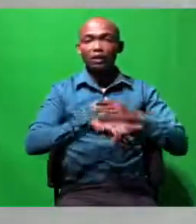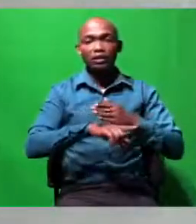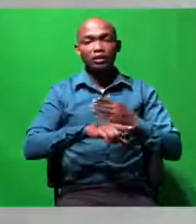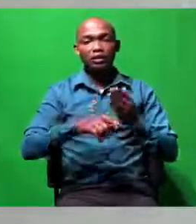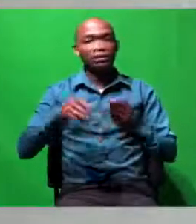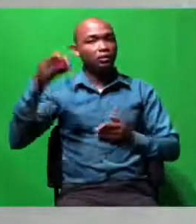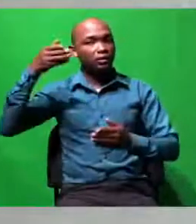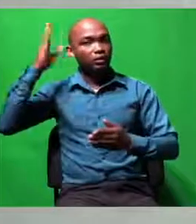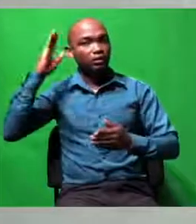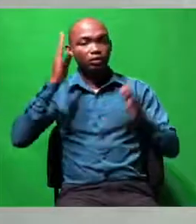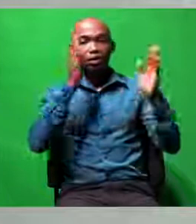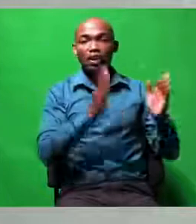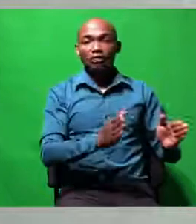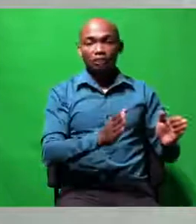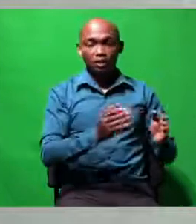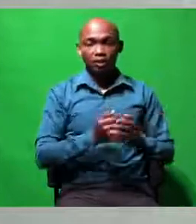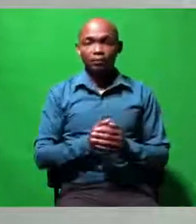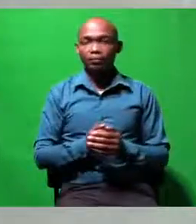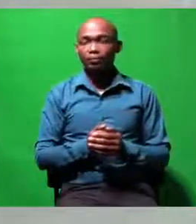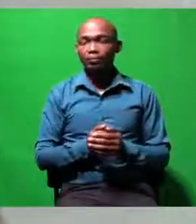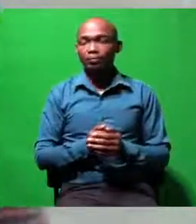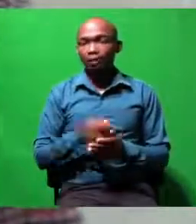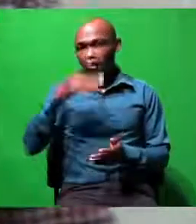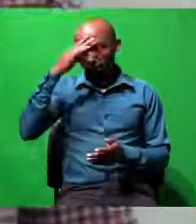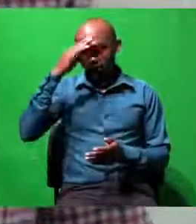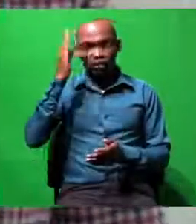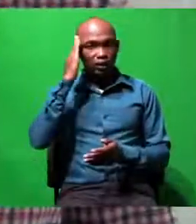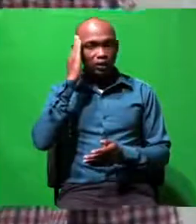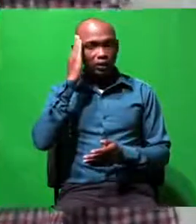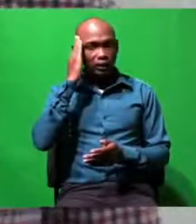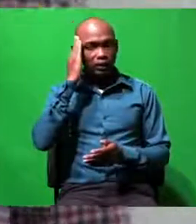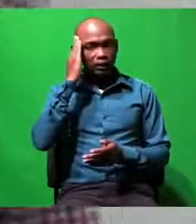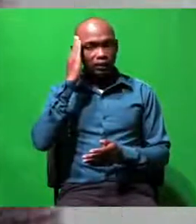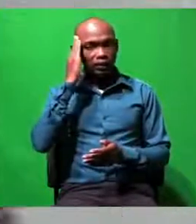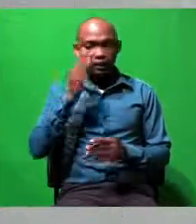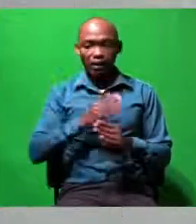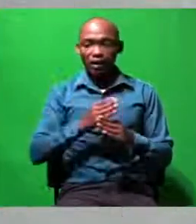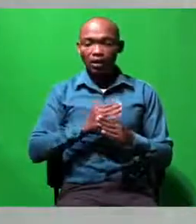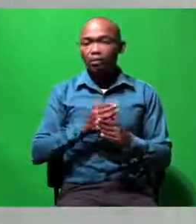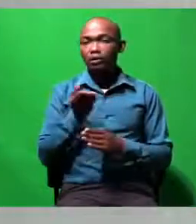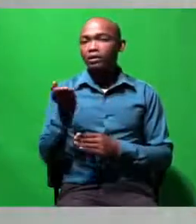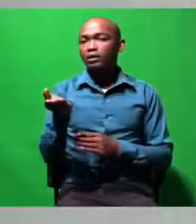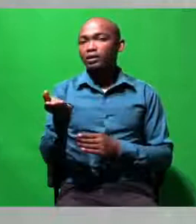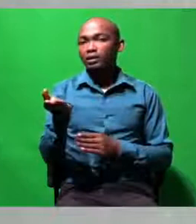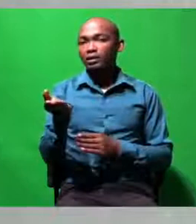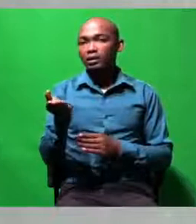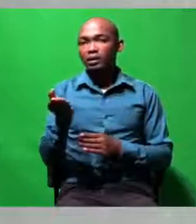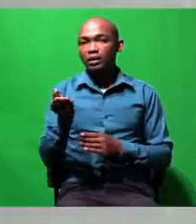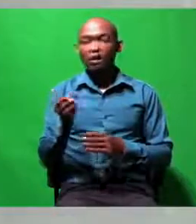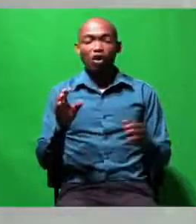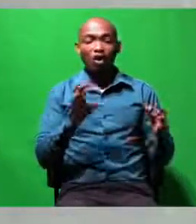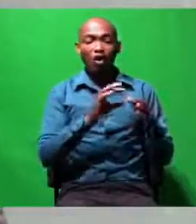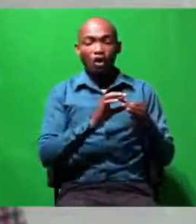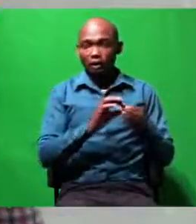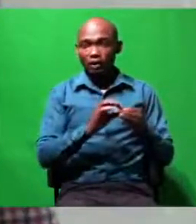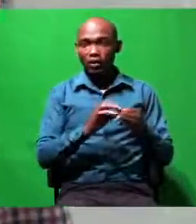end of this topic, you may understand, the concept of central government, the organ of the government, and also